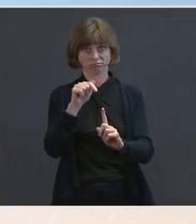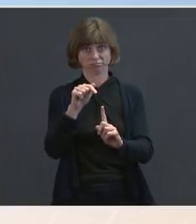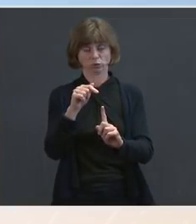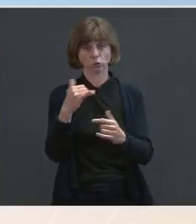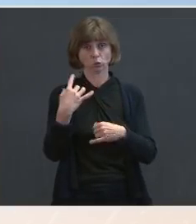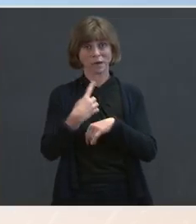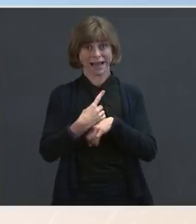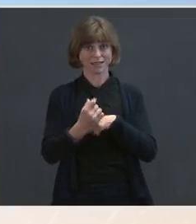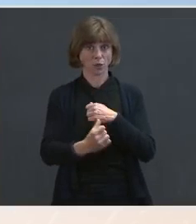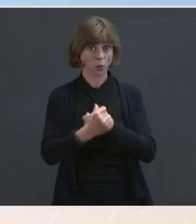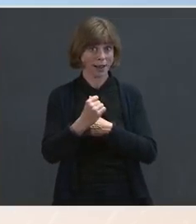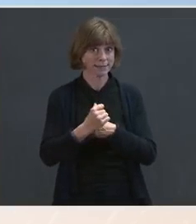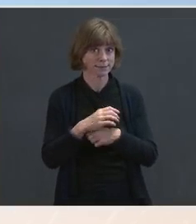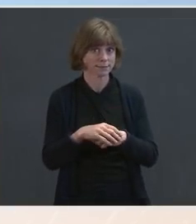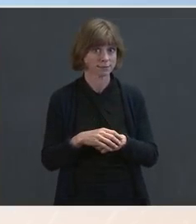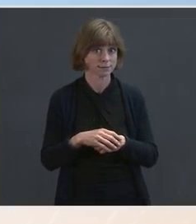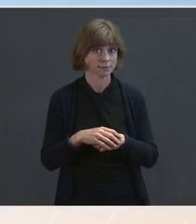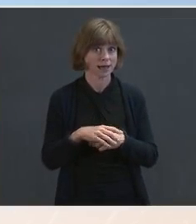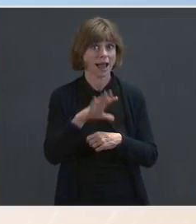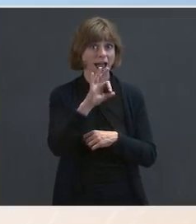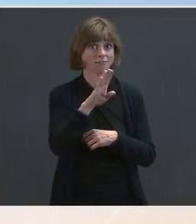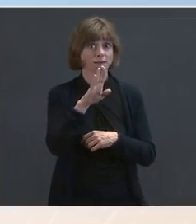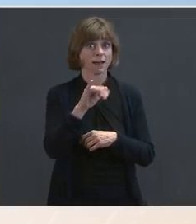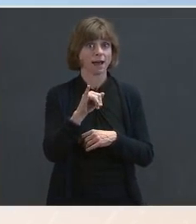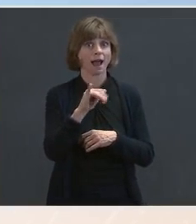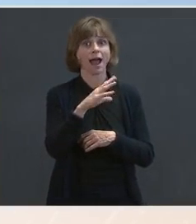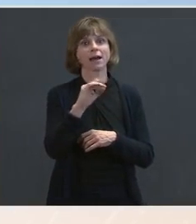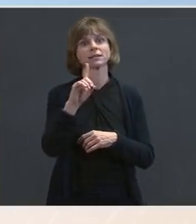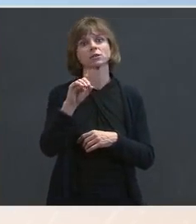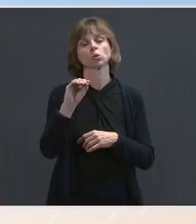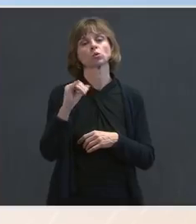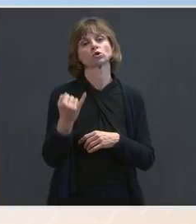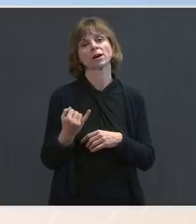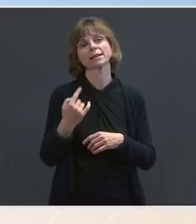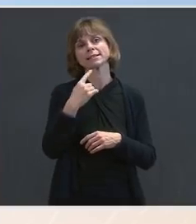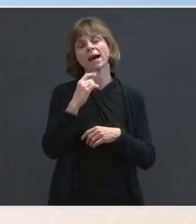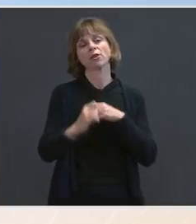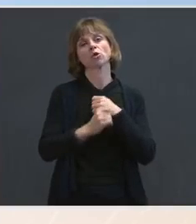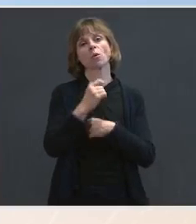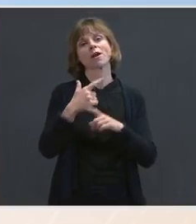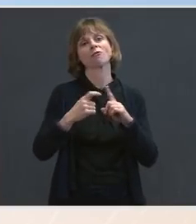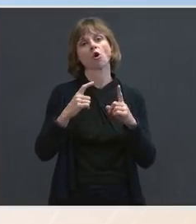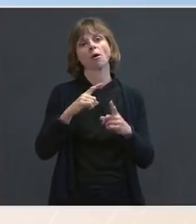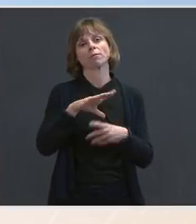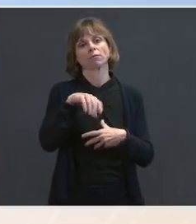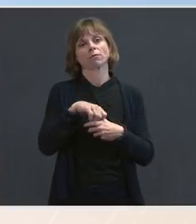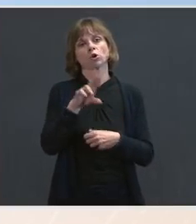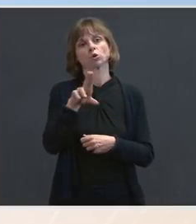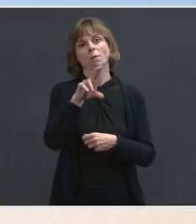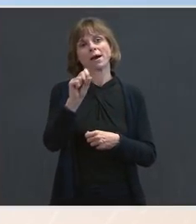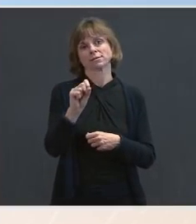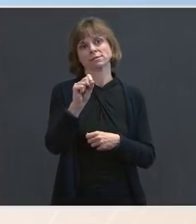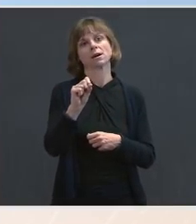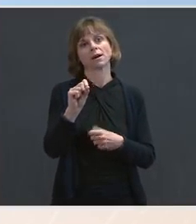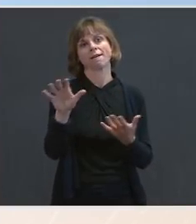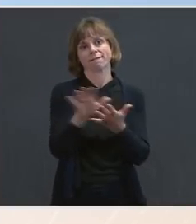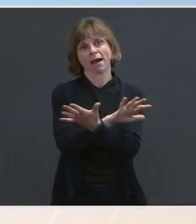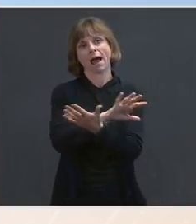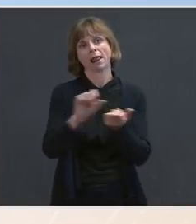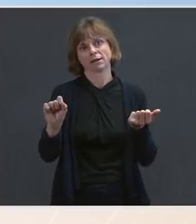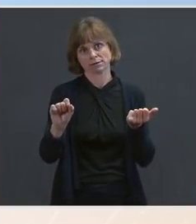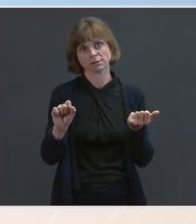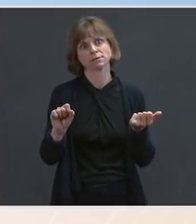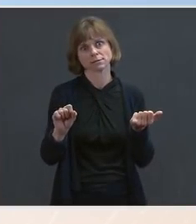the FBI and DHS have warned that the threat from domestic violent extremism, particularly racially motivated and